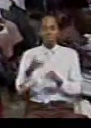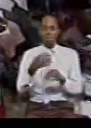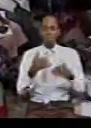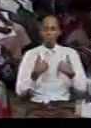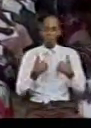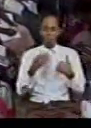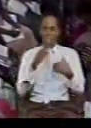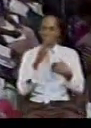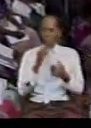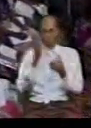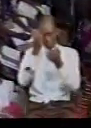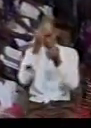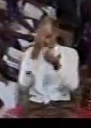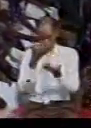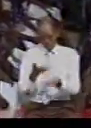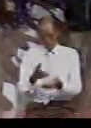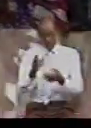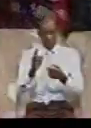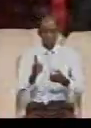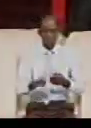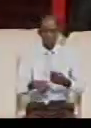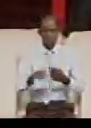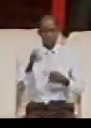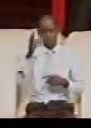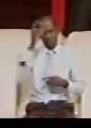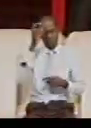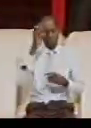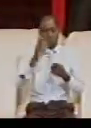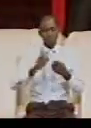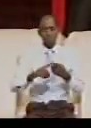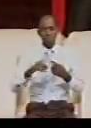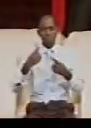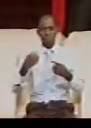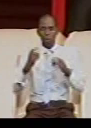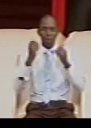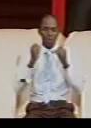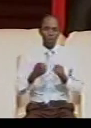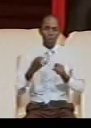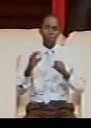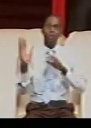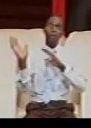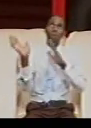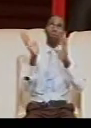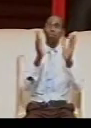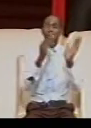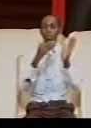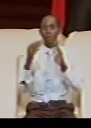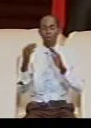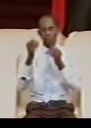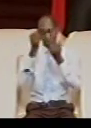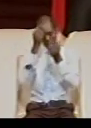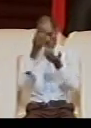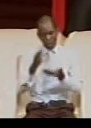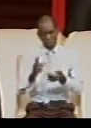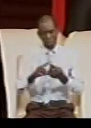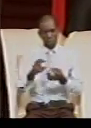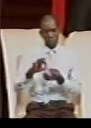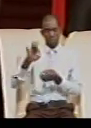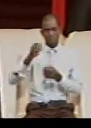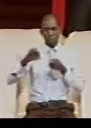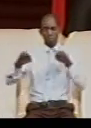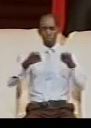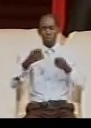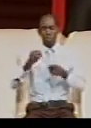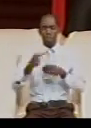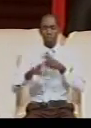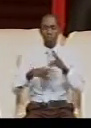Satan, obedient to the powers of the air, obedient to the spirits controlling the world, it brings